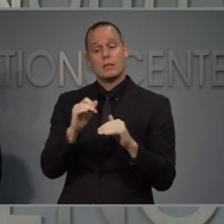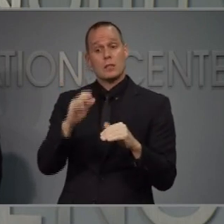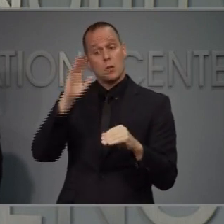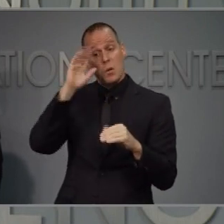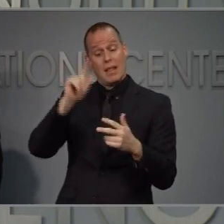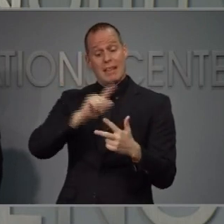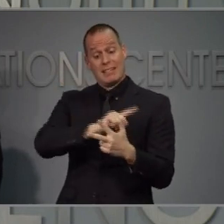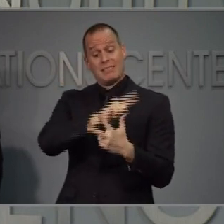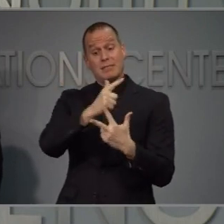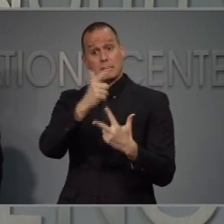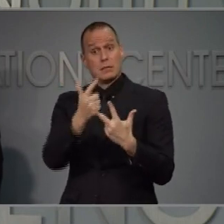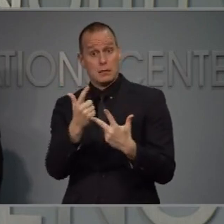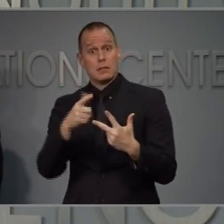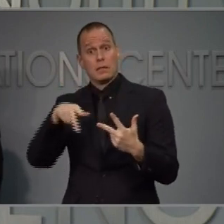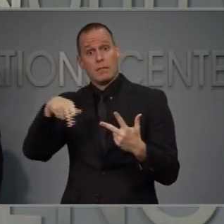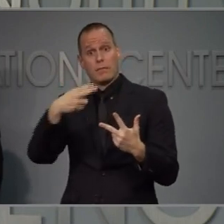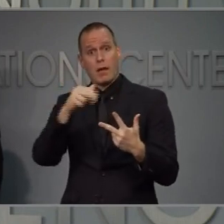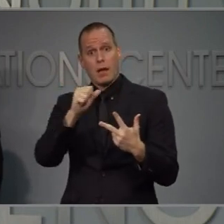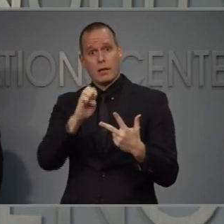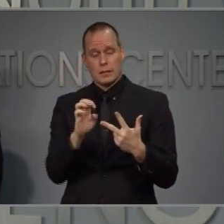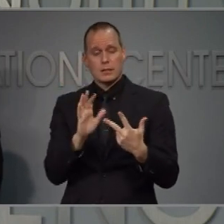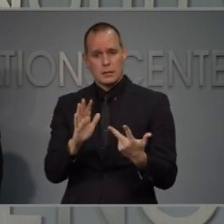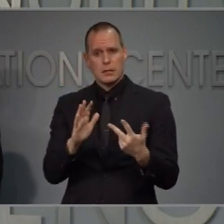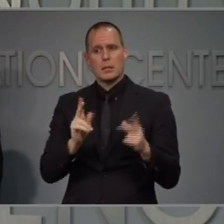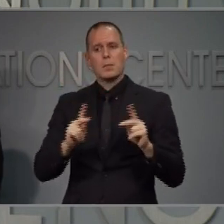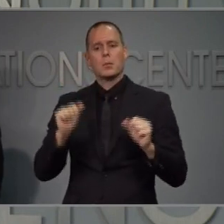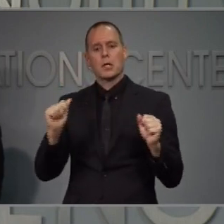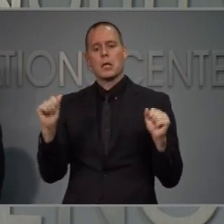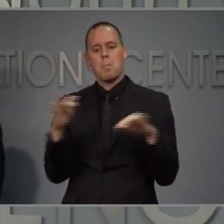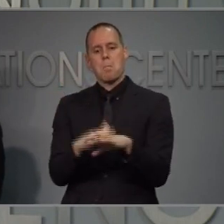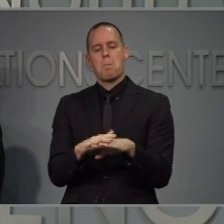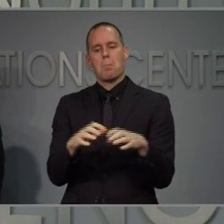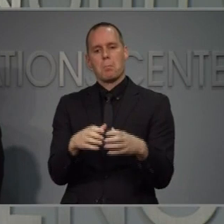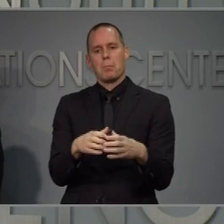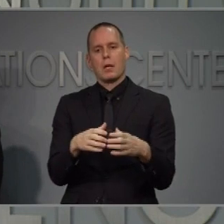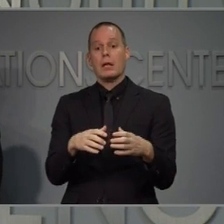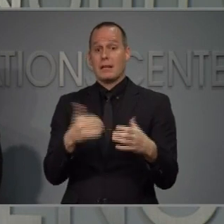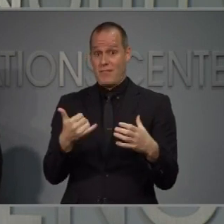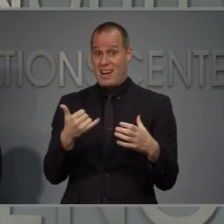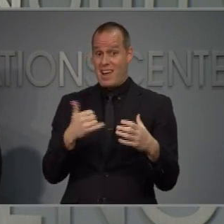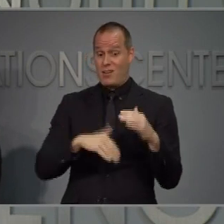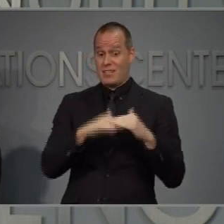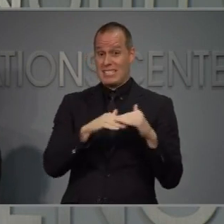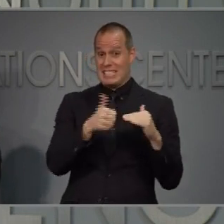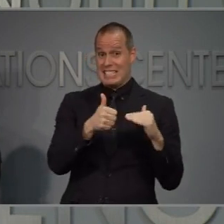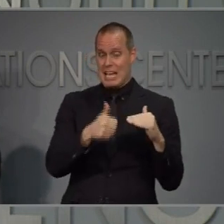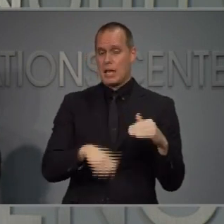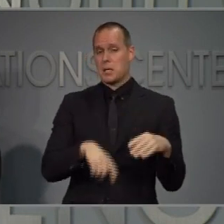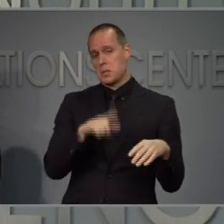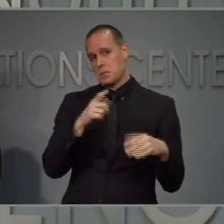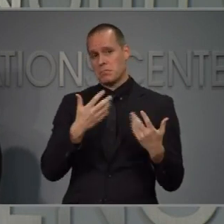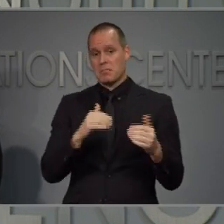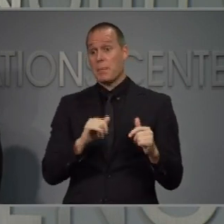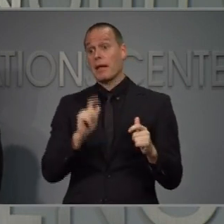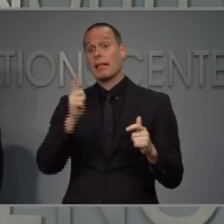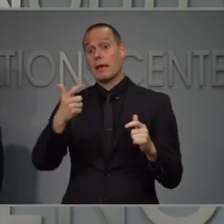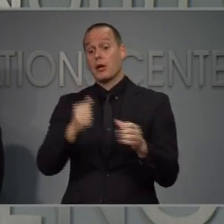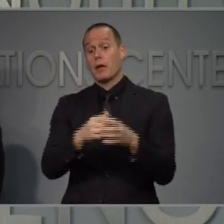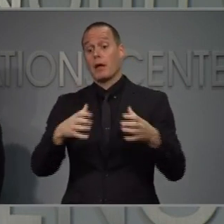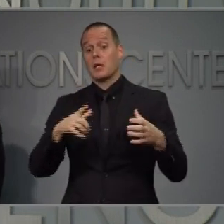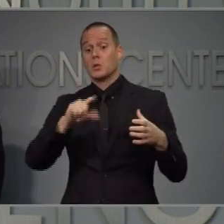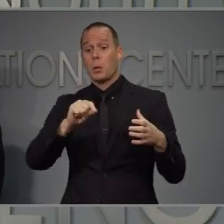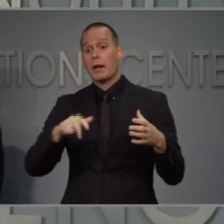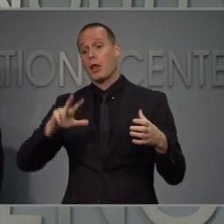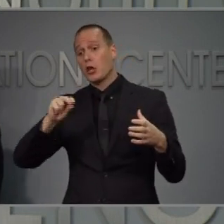phases. In other words, when will people be allowed to gather in groups larger than 10, 20, 30 for events like concerts